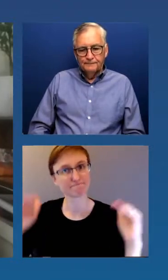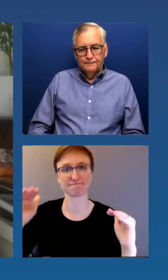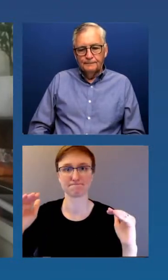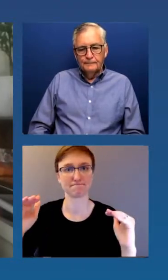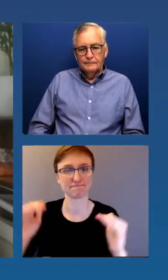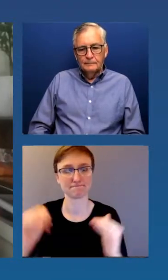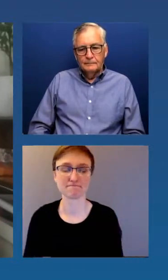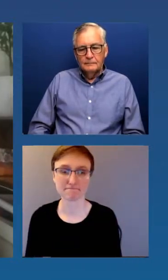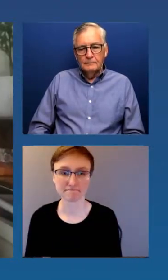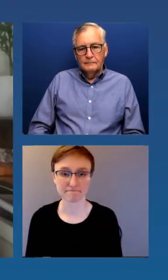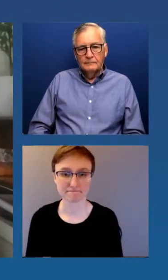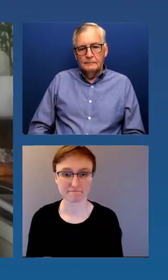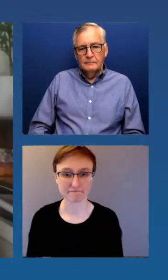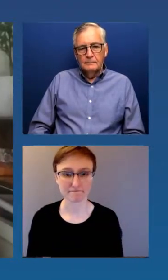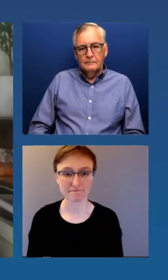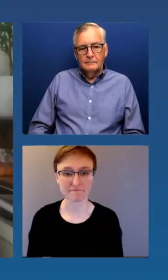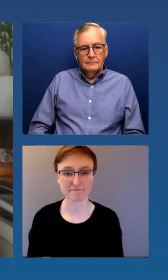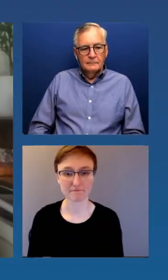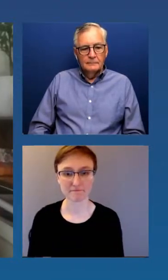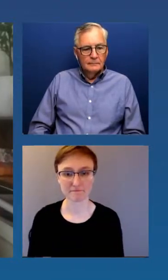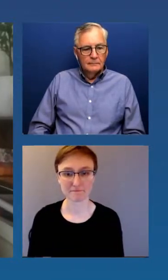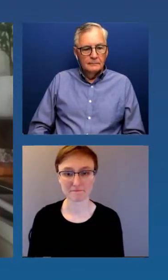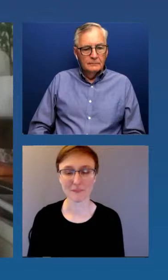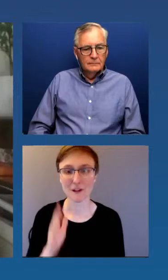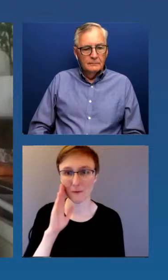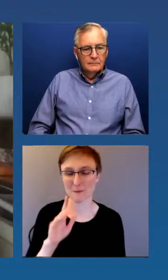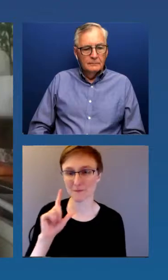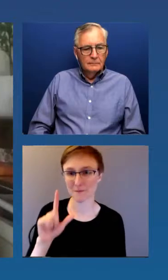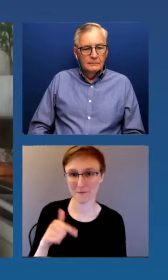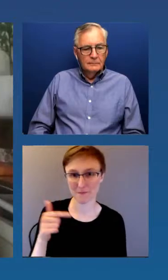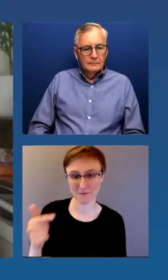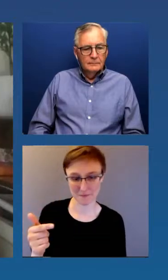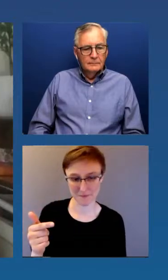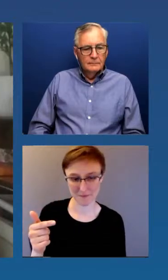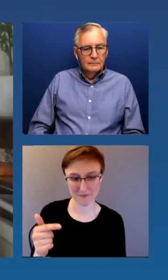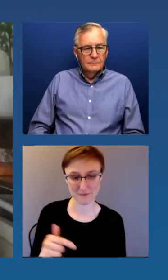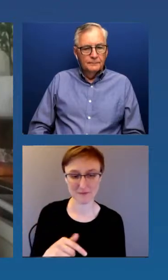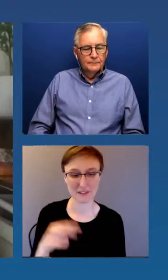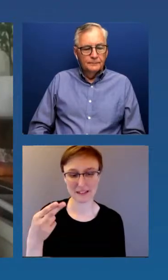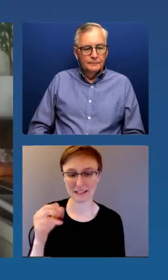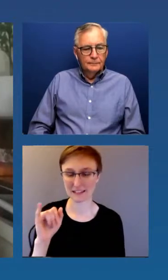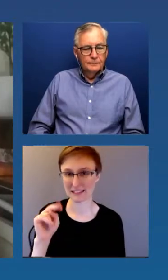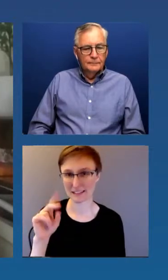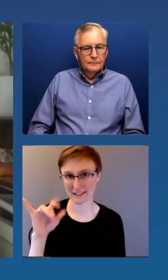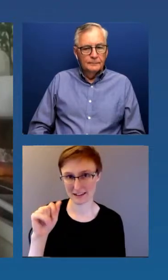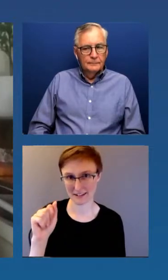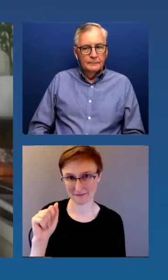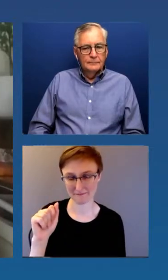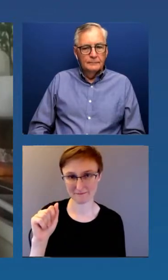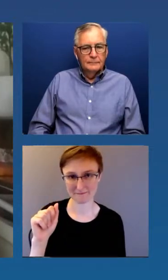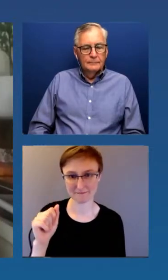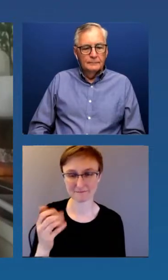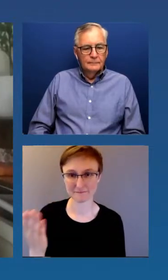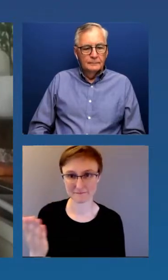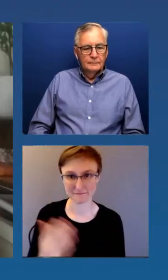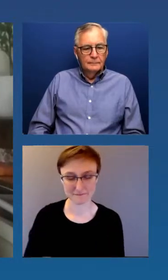disparities. I'll pass over the mic to Hindia to deliver the rest of our OLIPS message.